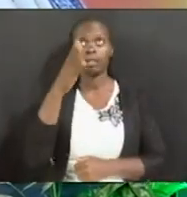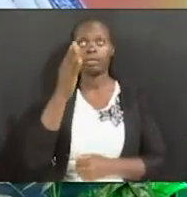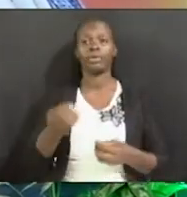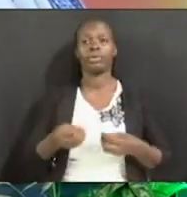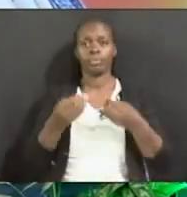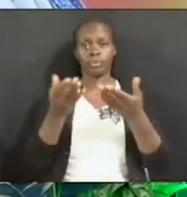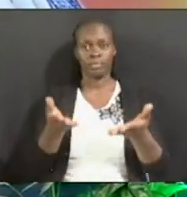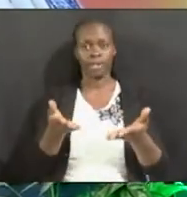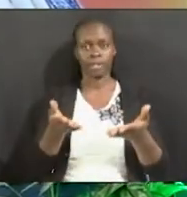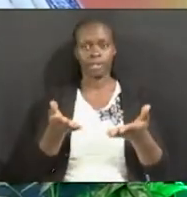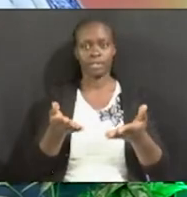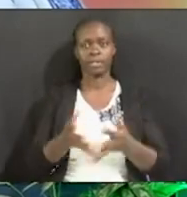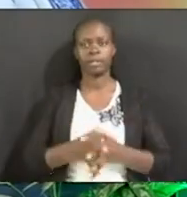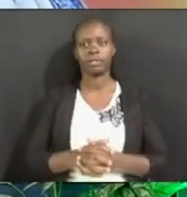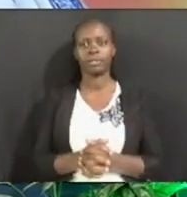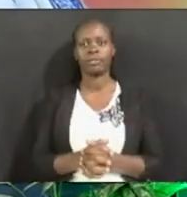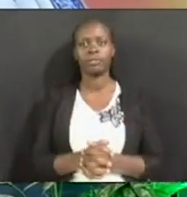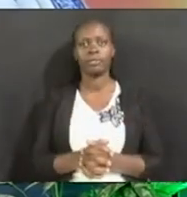Hey.